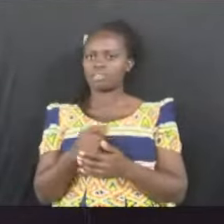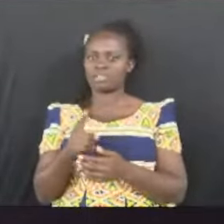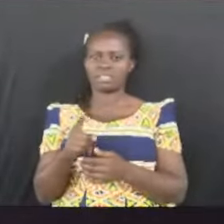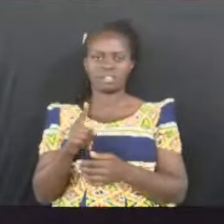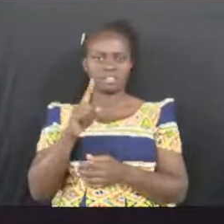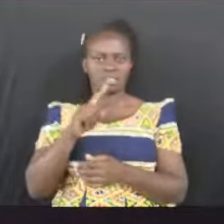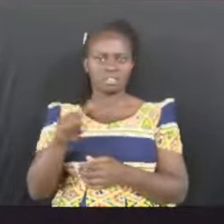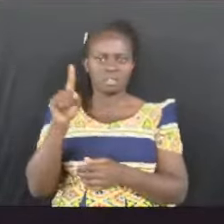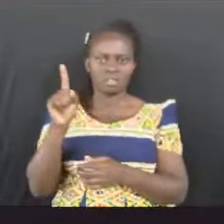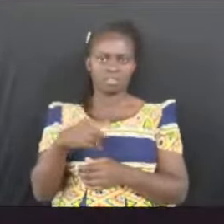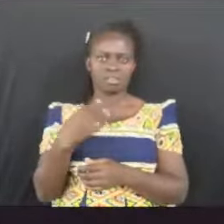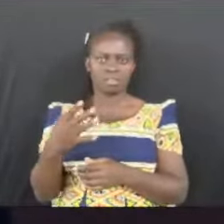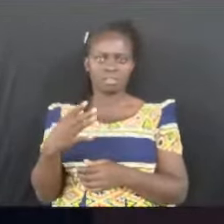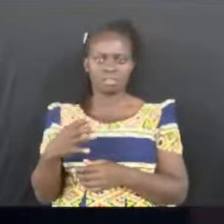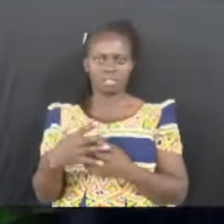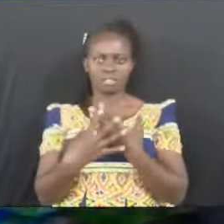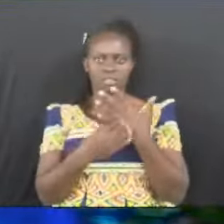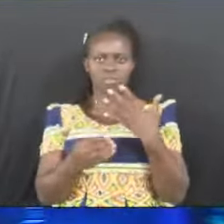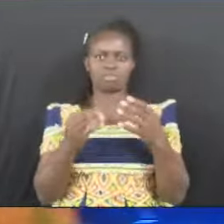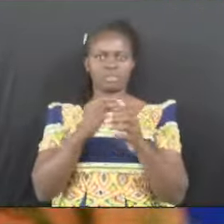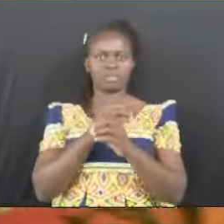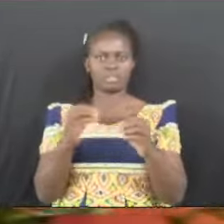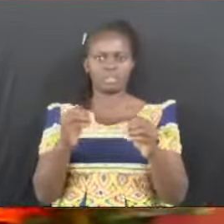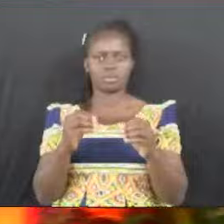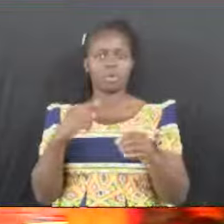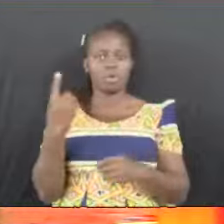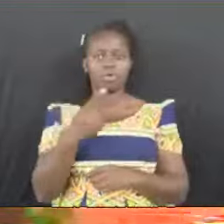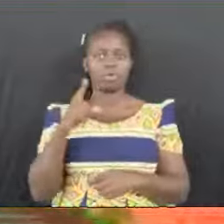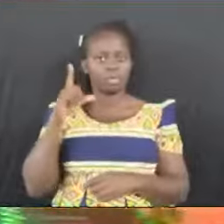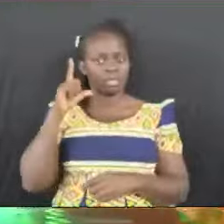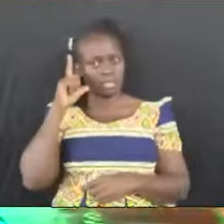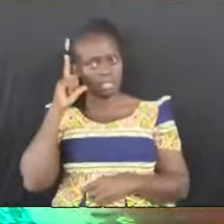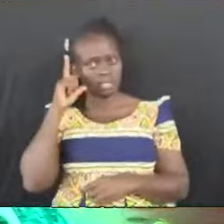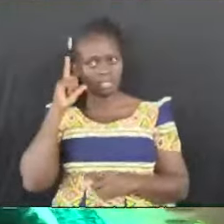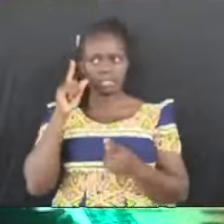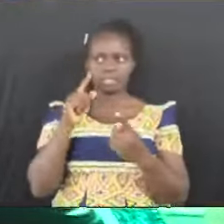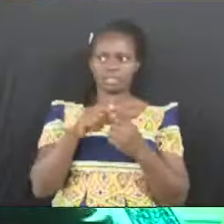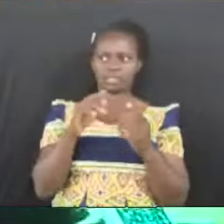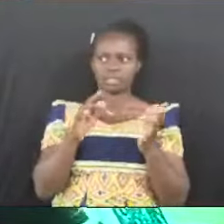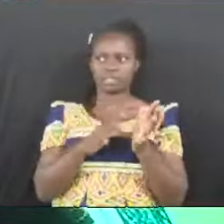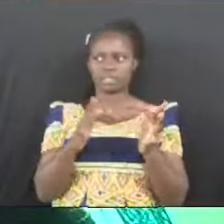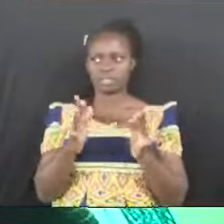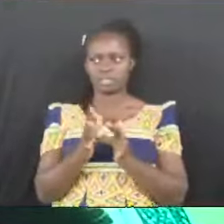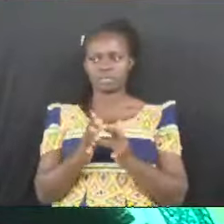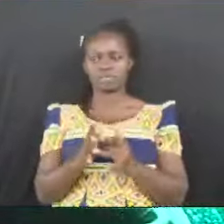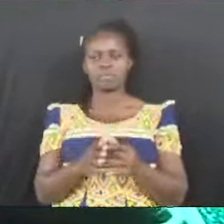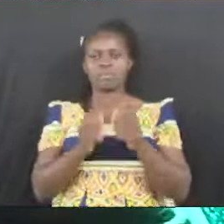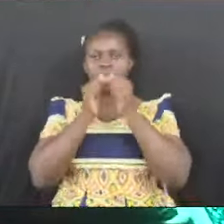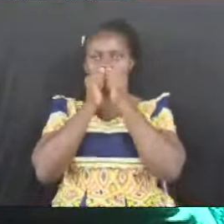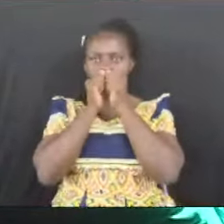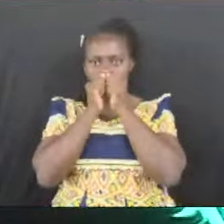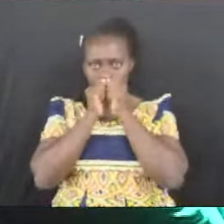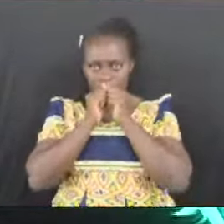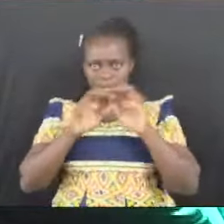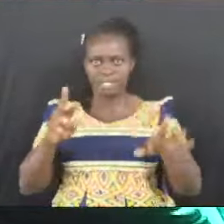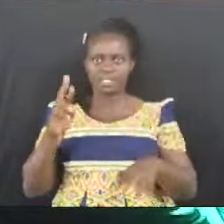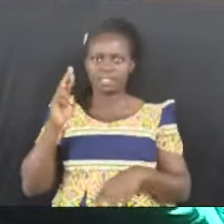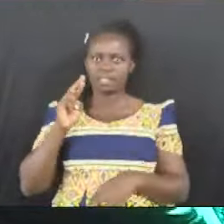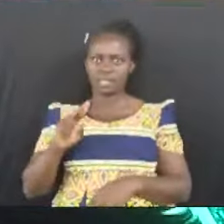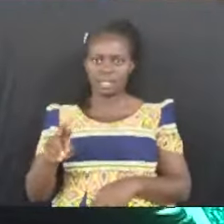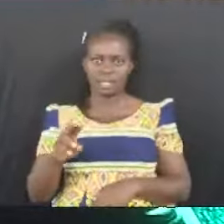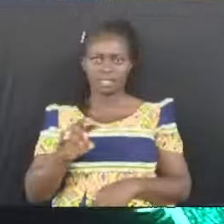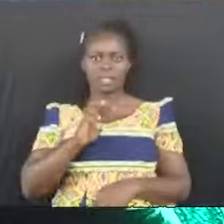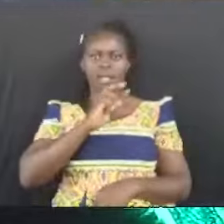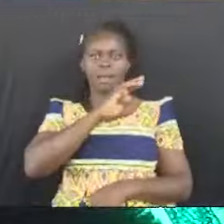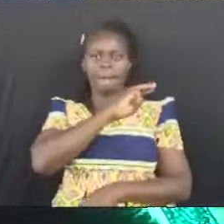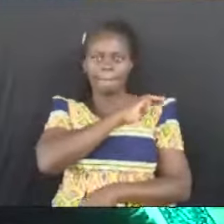is to listen to the words of Jesus. In fact, blessed are the merciful, you know. In